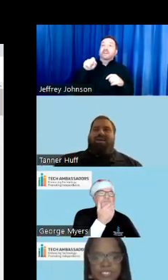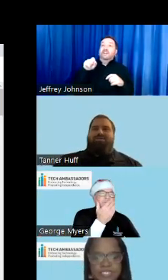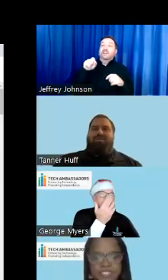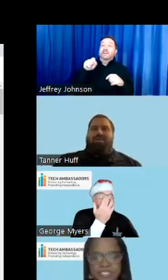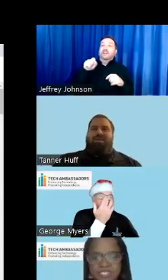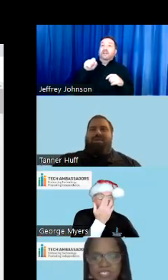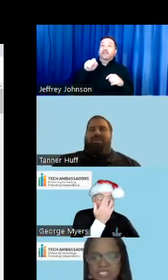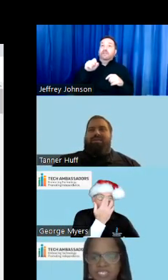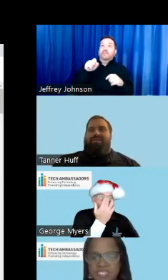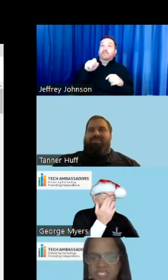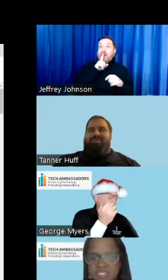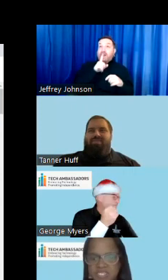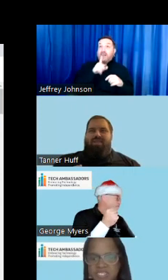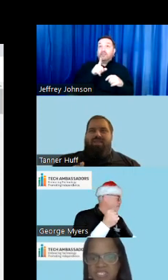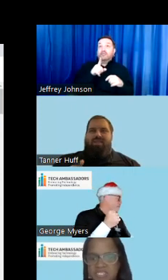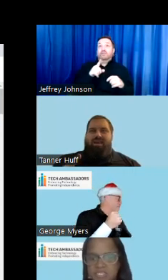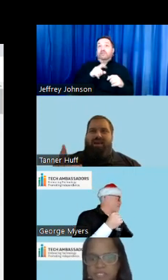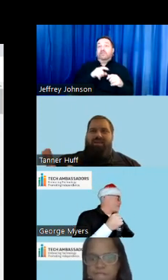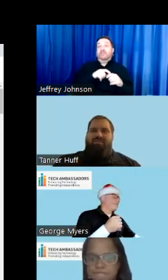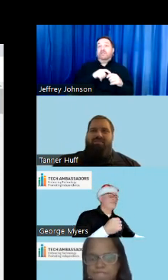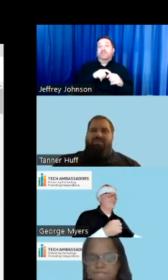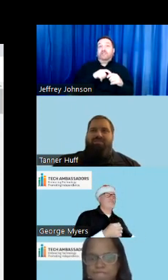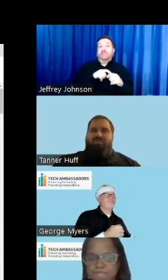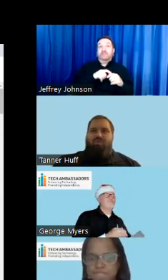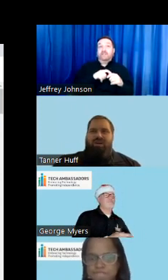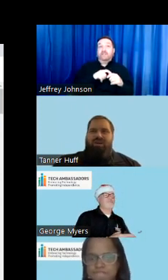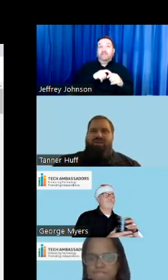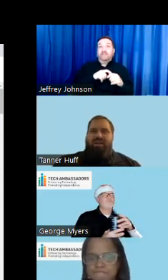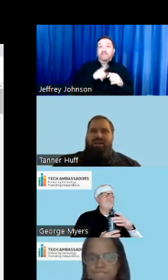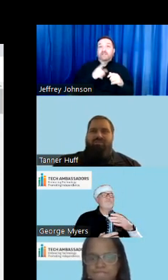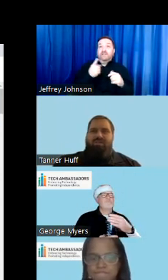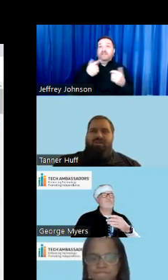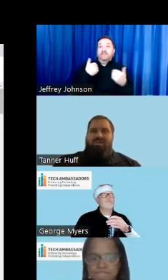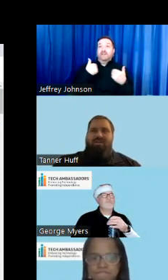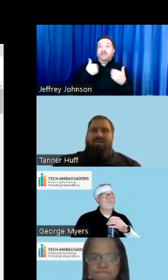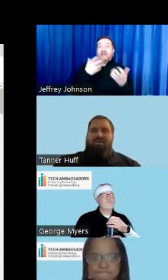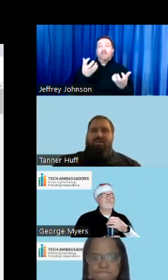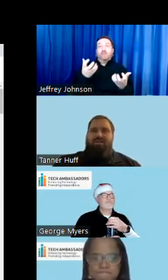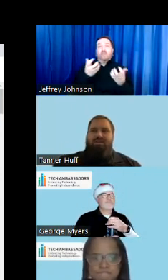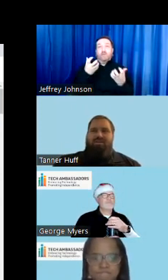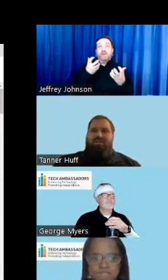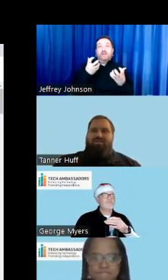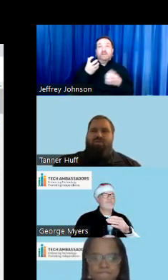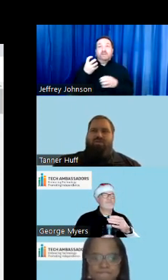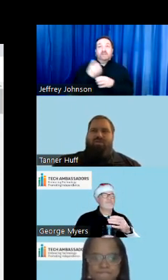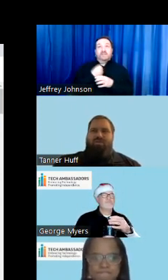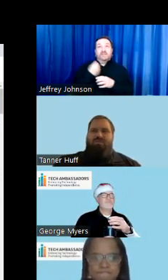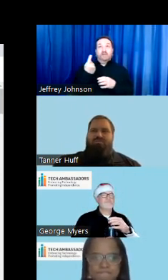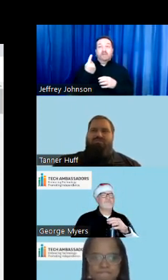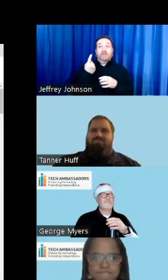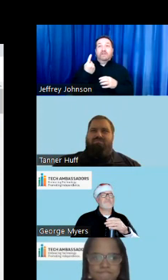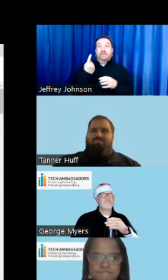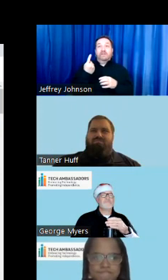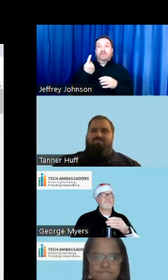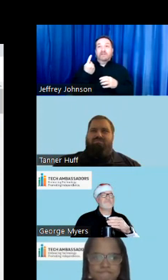I actually have wanted to get one